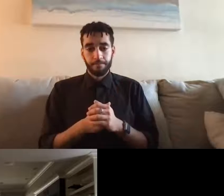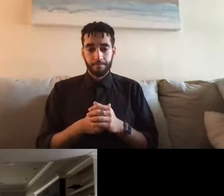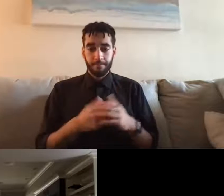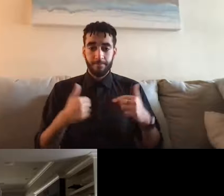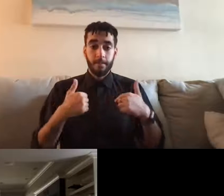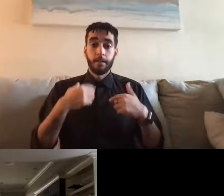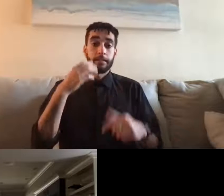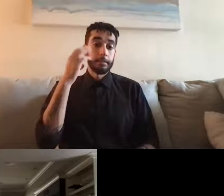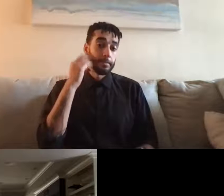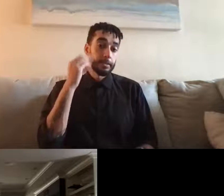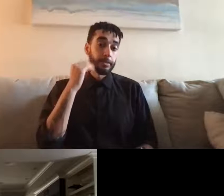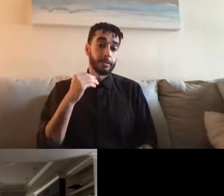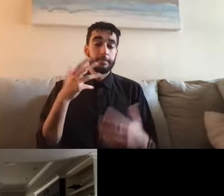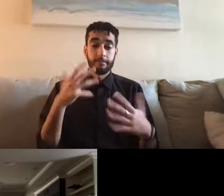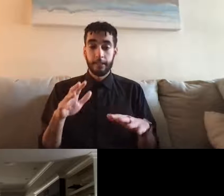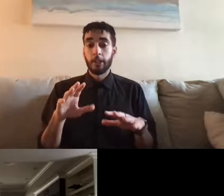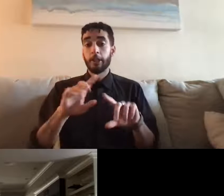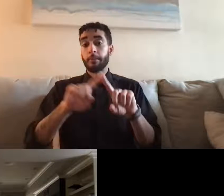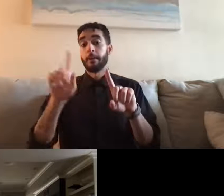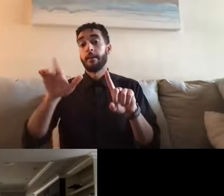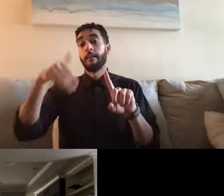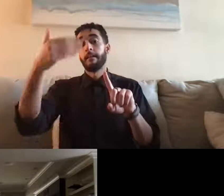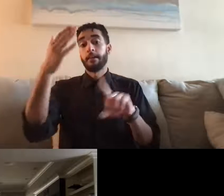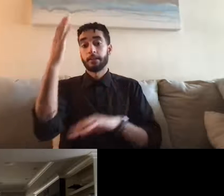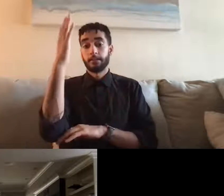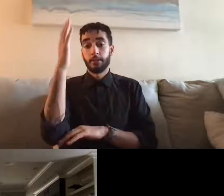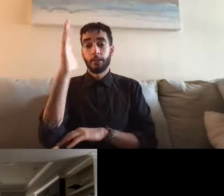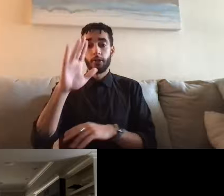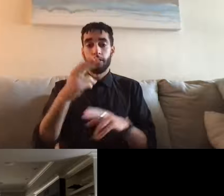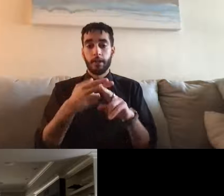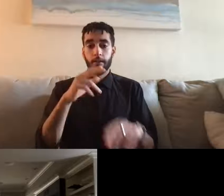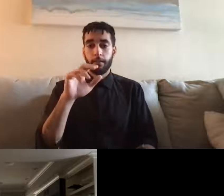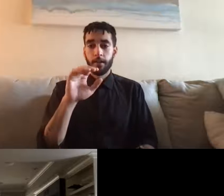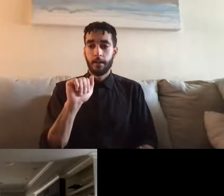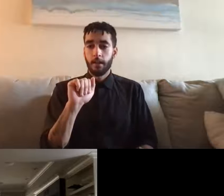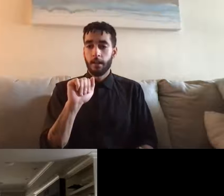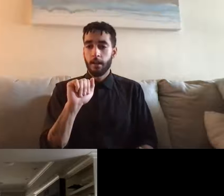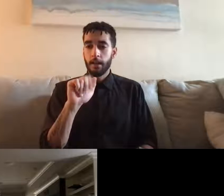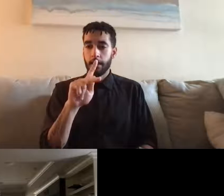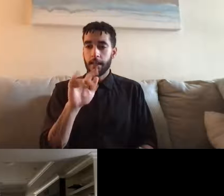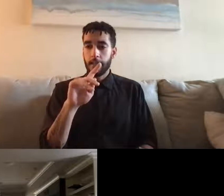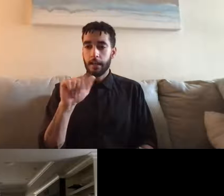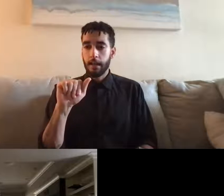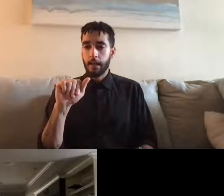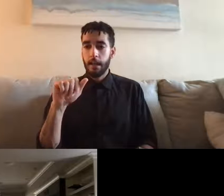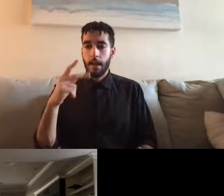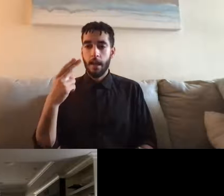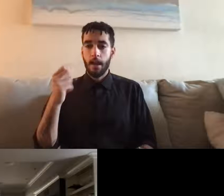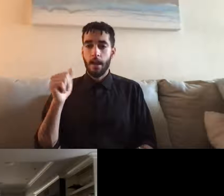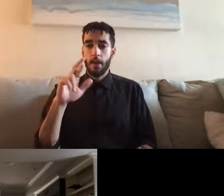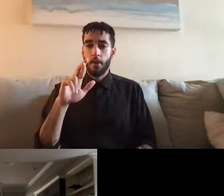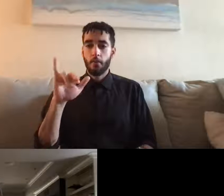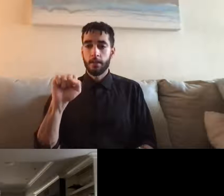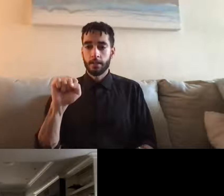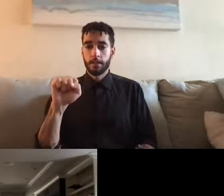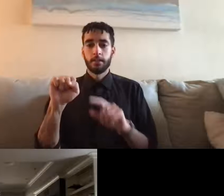I would like to invite the next speaker. Her name is Hilda Gutierrez. She is a caregiver, and she's going to talk about